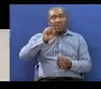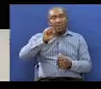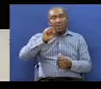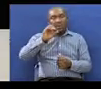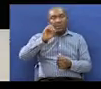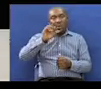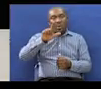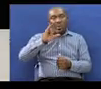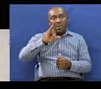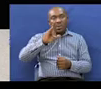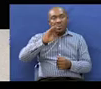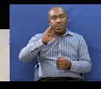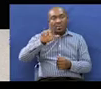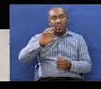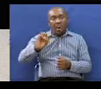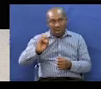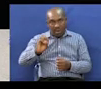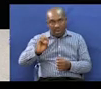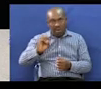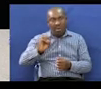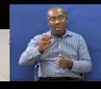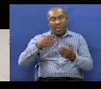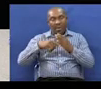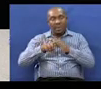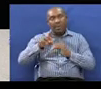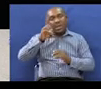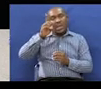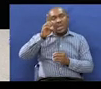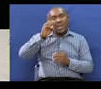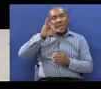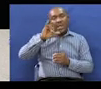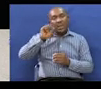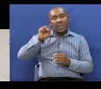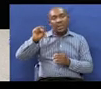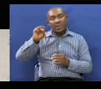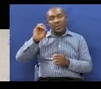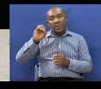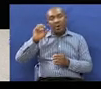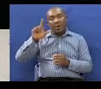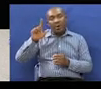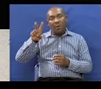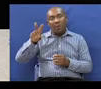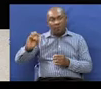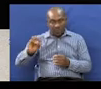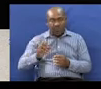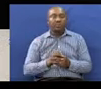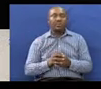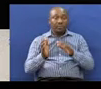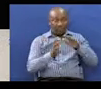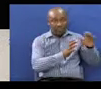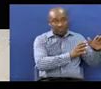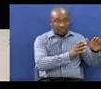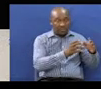After knowing the physical properties of oxygen, the next is about the chemical properties